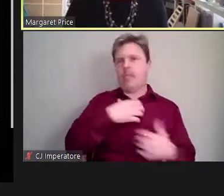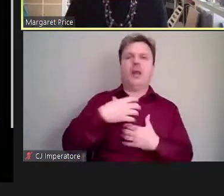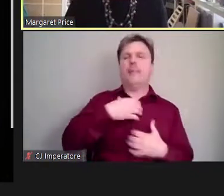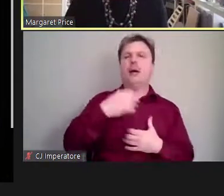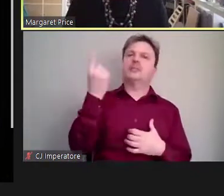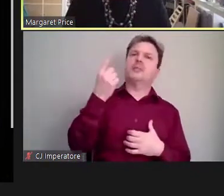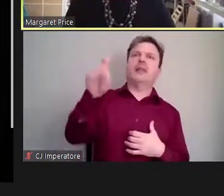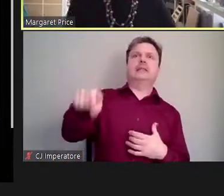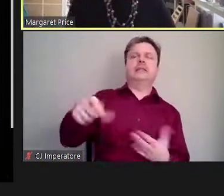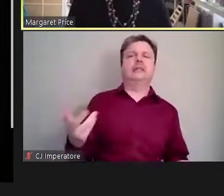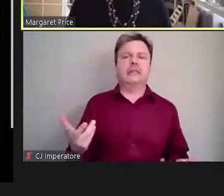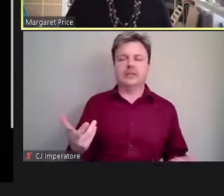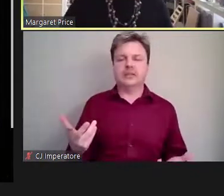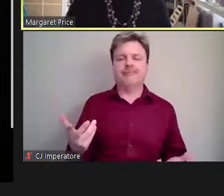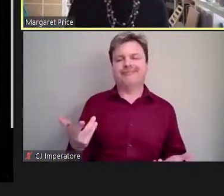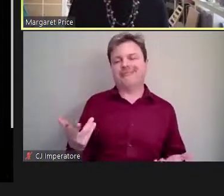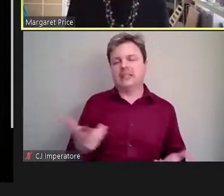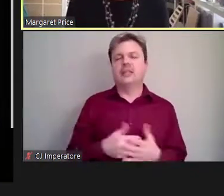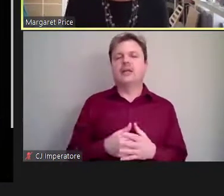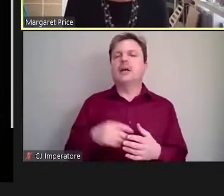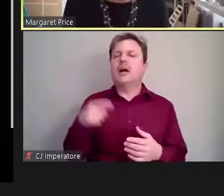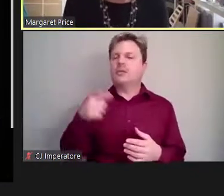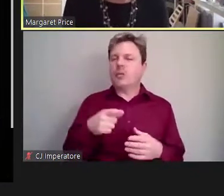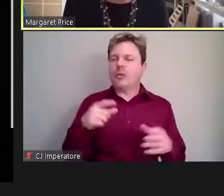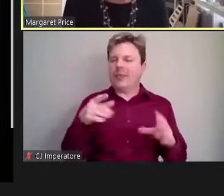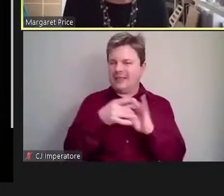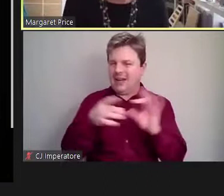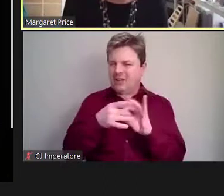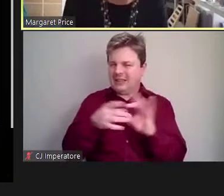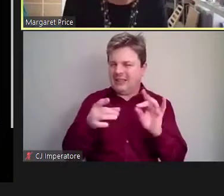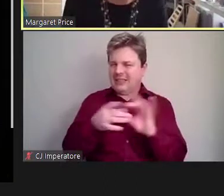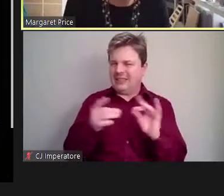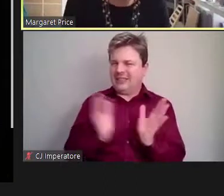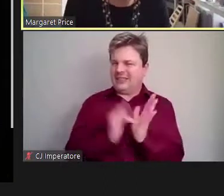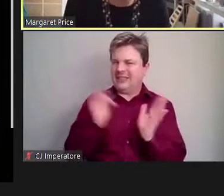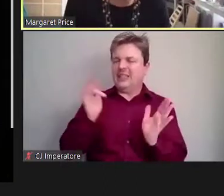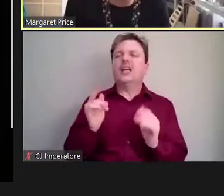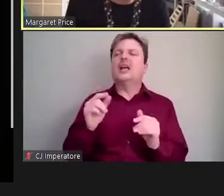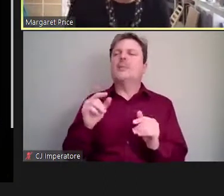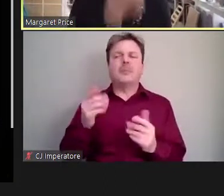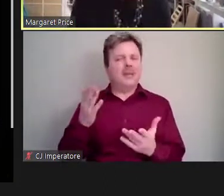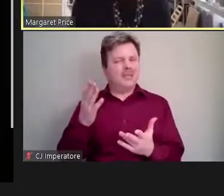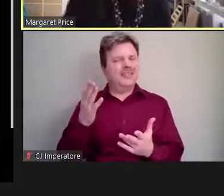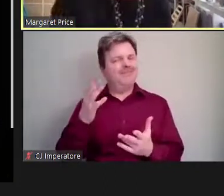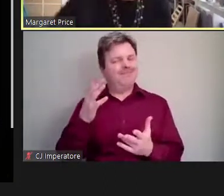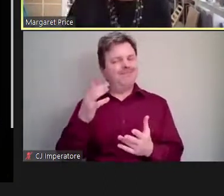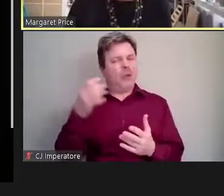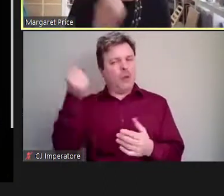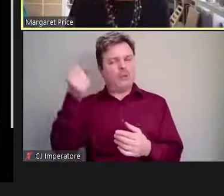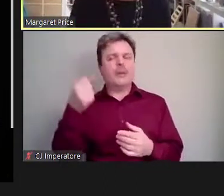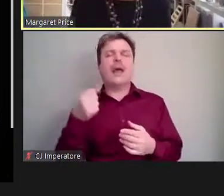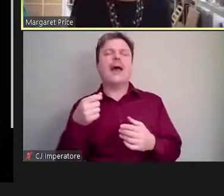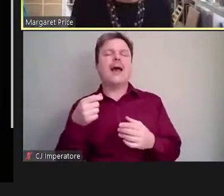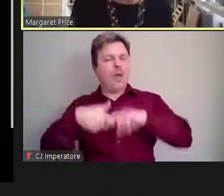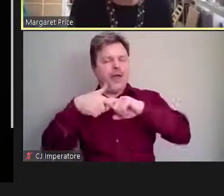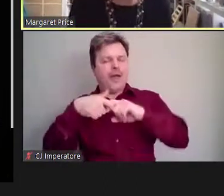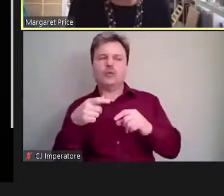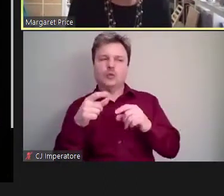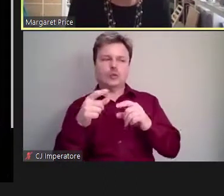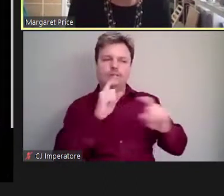narrative, this may be one that you actually have to talk to other people about. I think that one of the